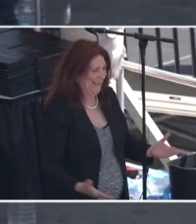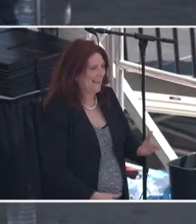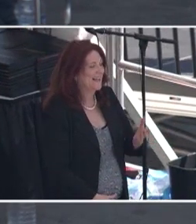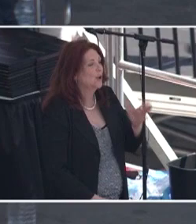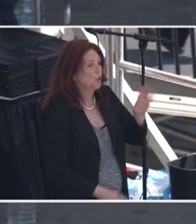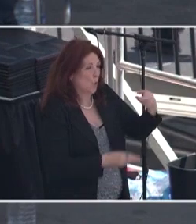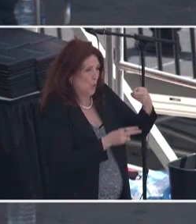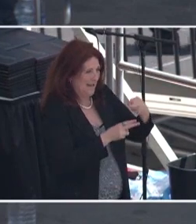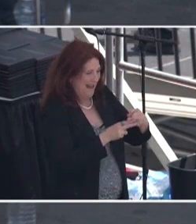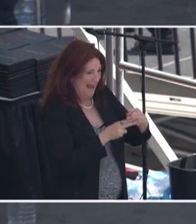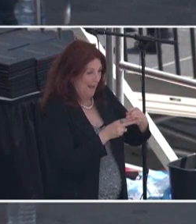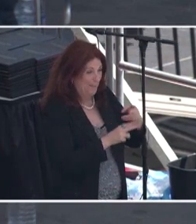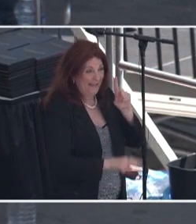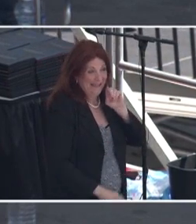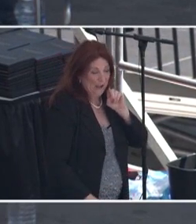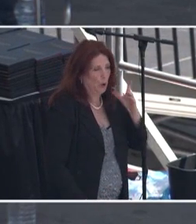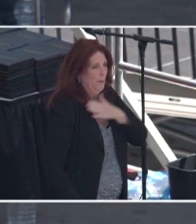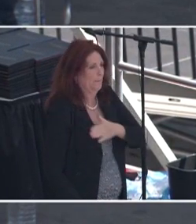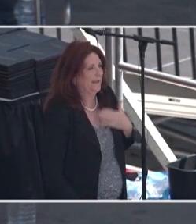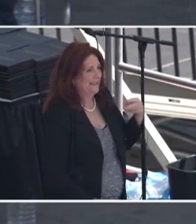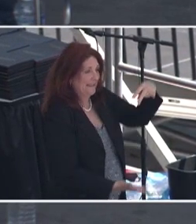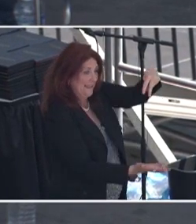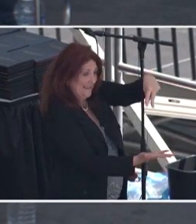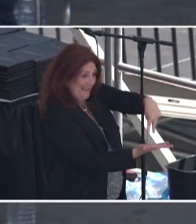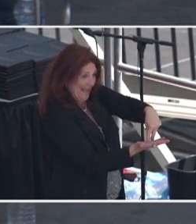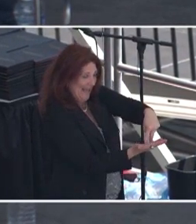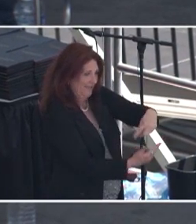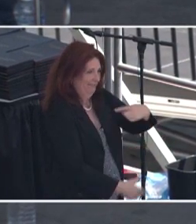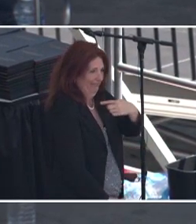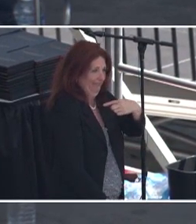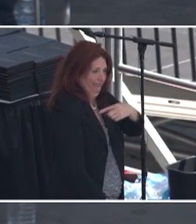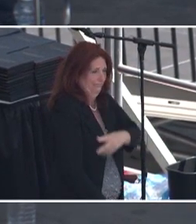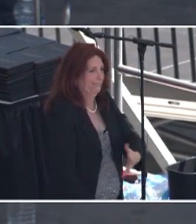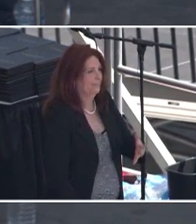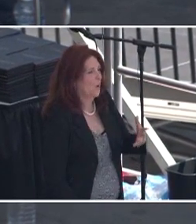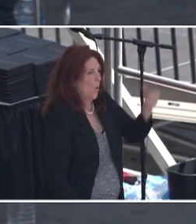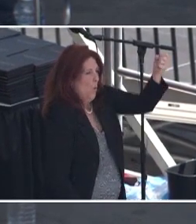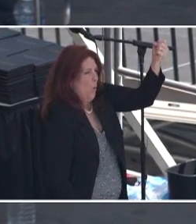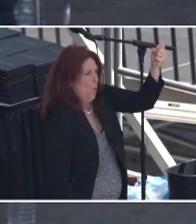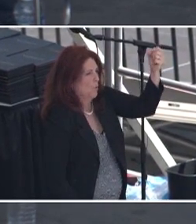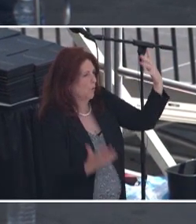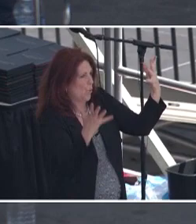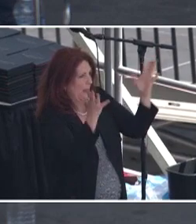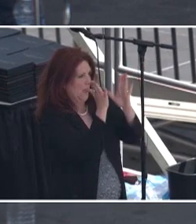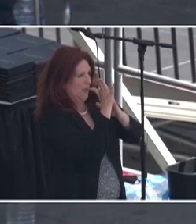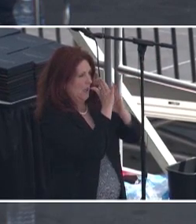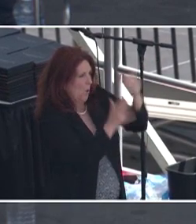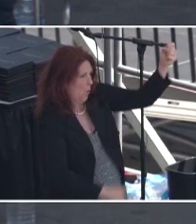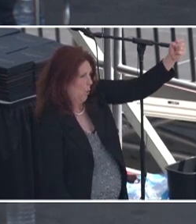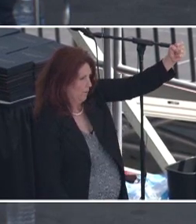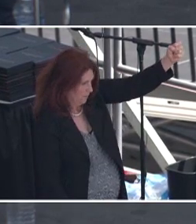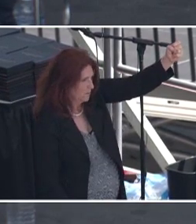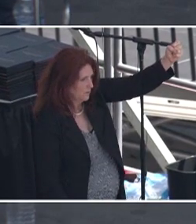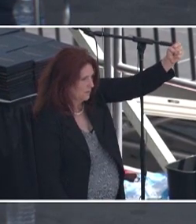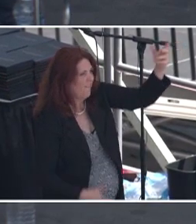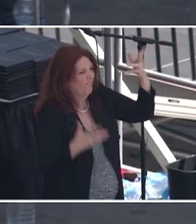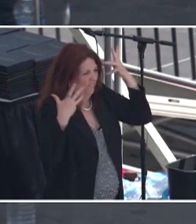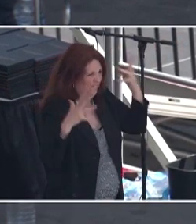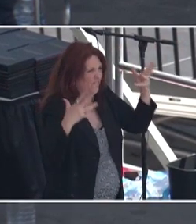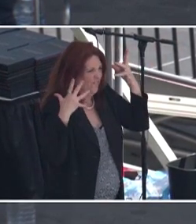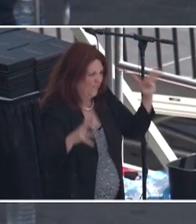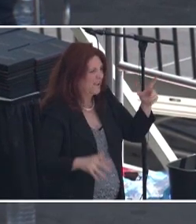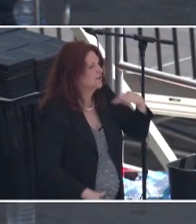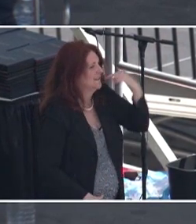called. And for the audience, please hold your applause until all of our guests have